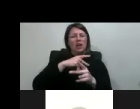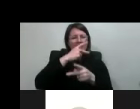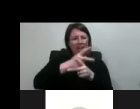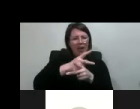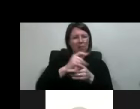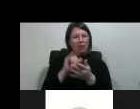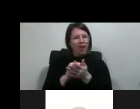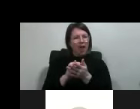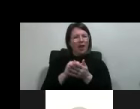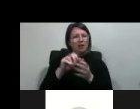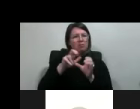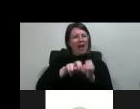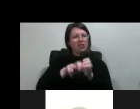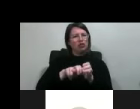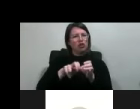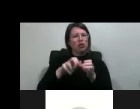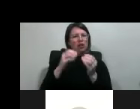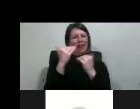shuttle buses.